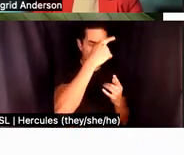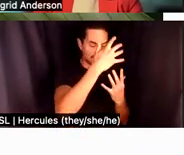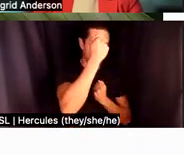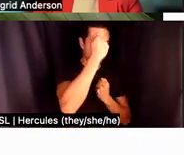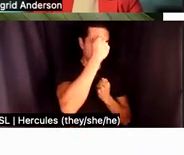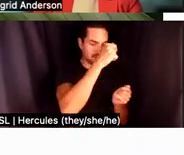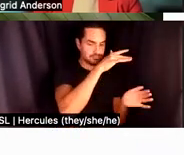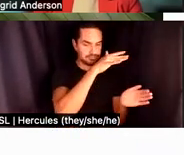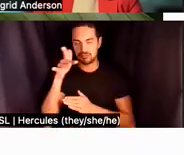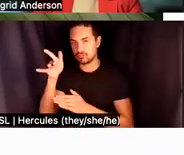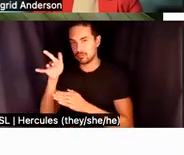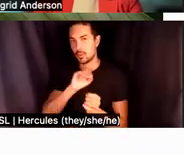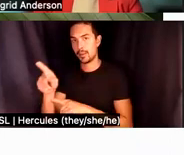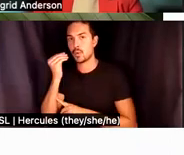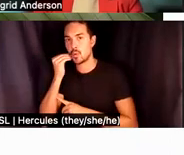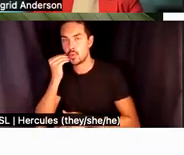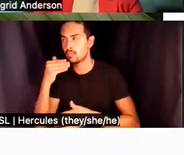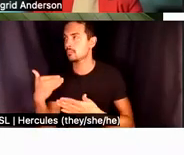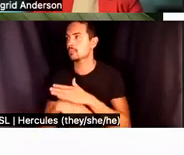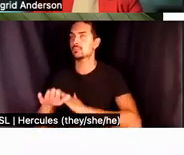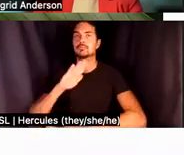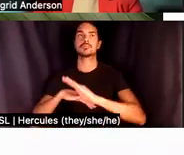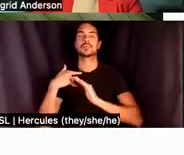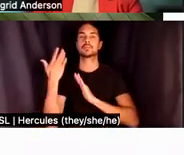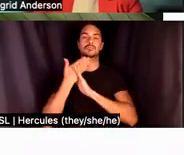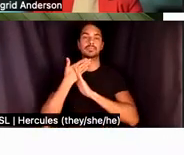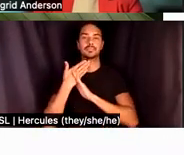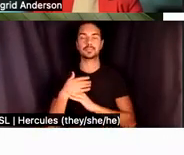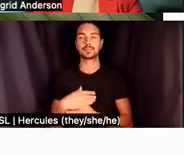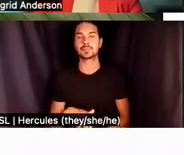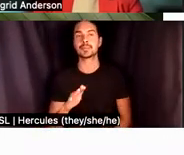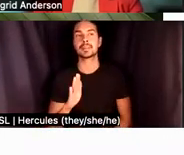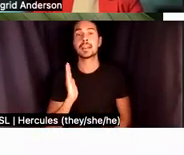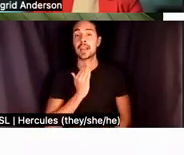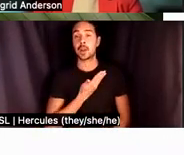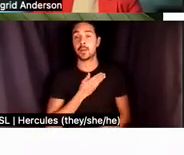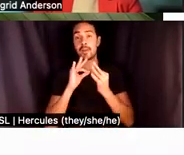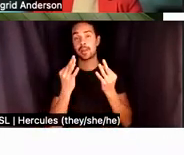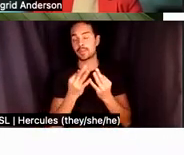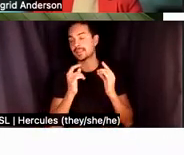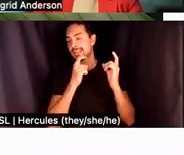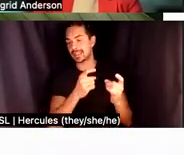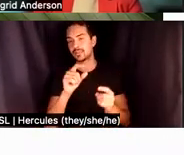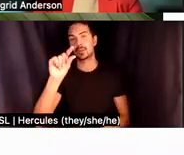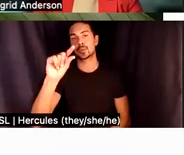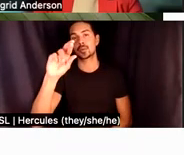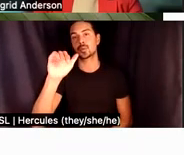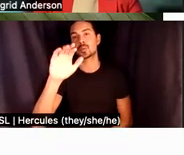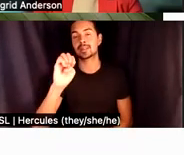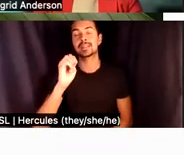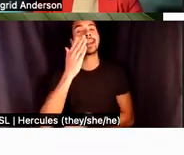feel also just giving our own families grace. I feel everyone's sort of done their